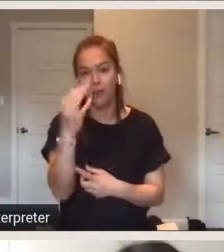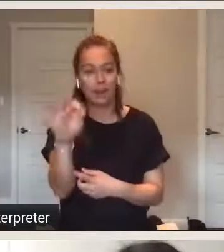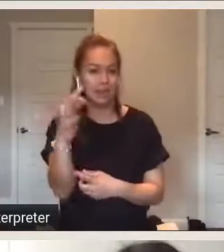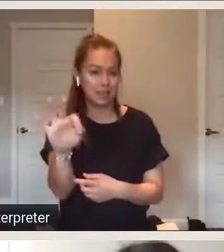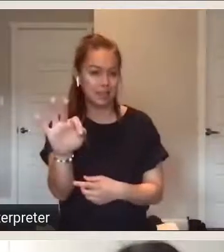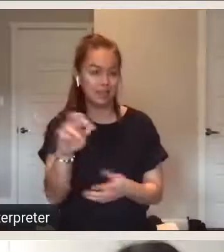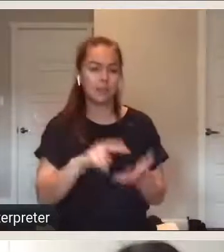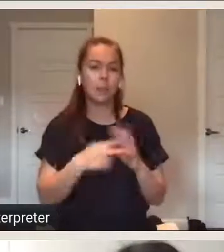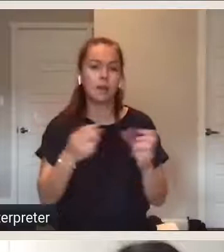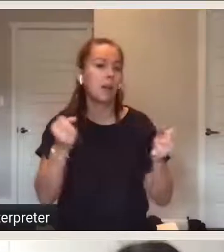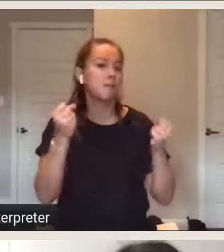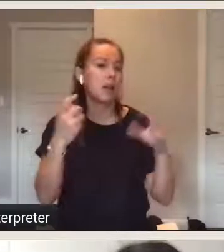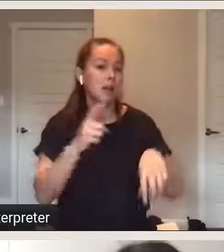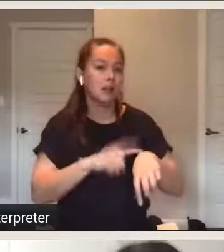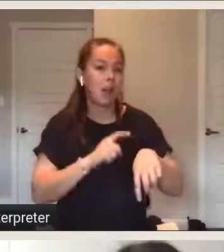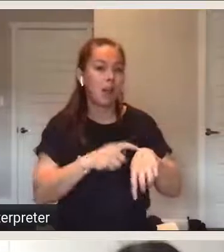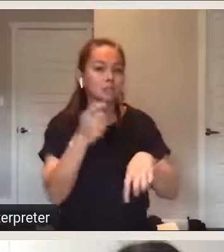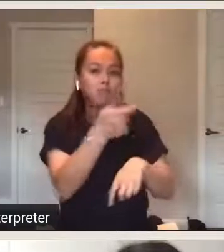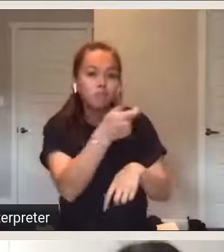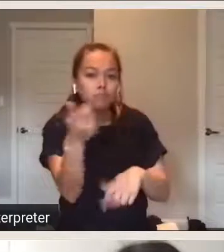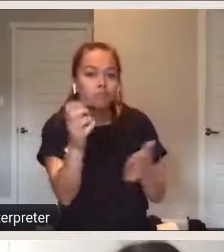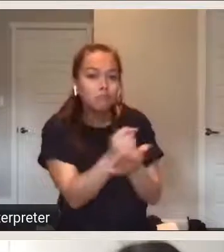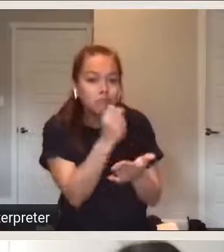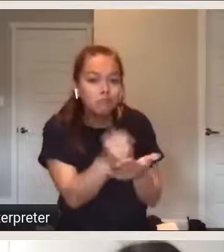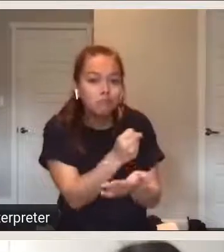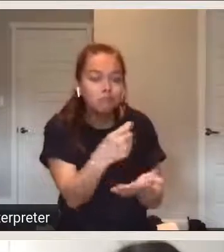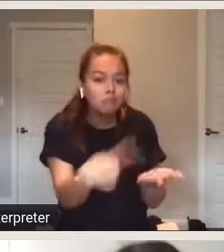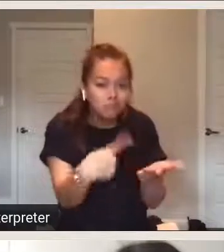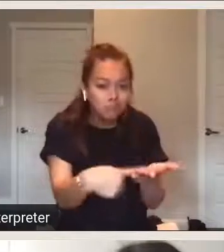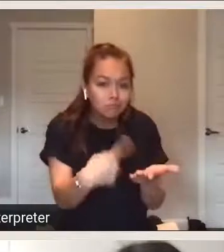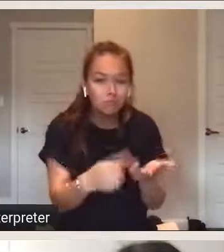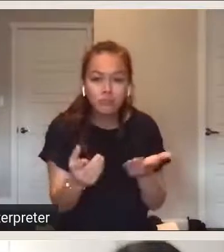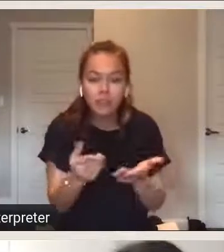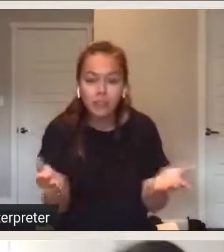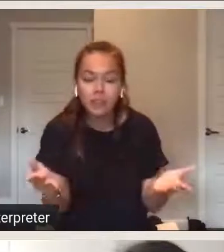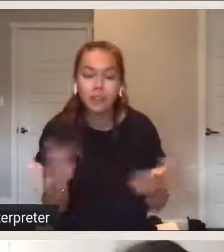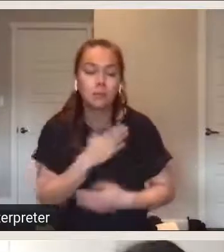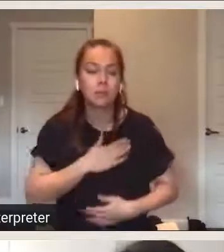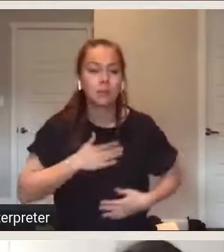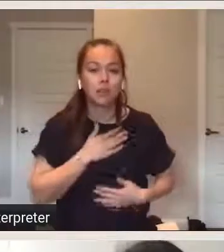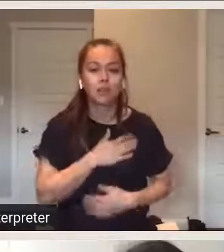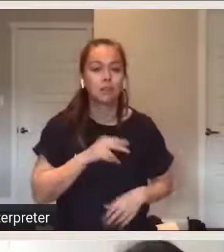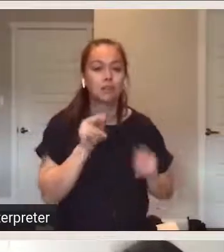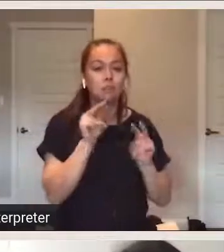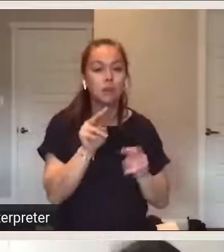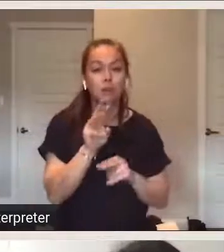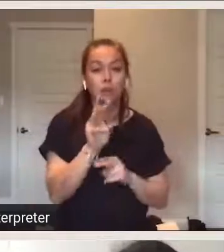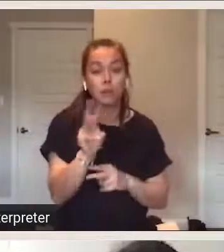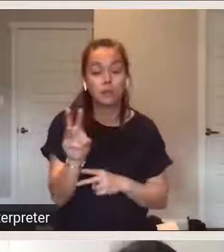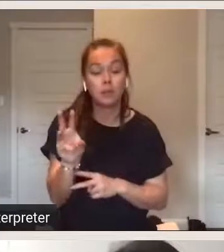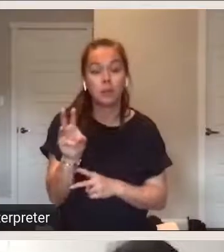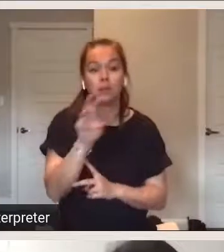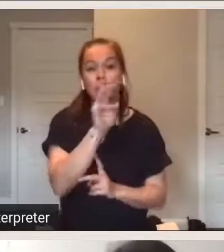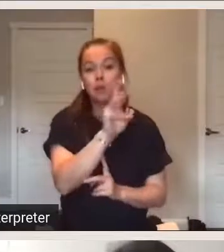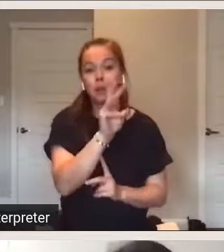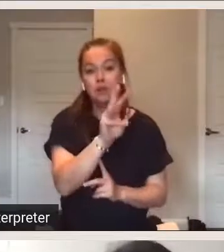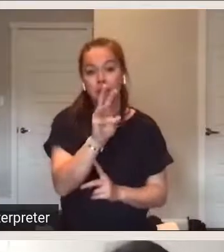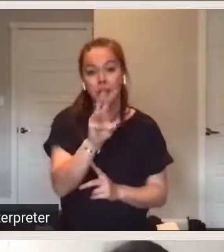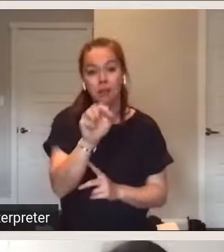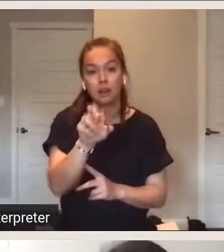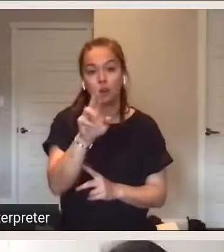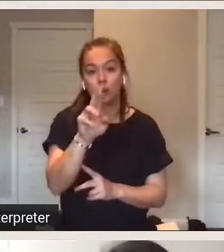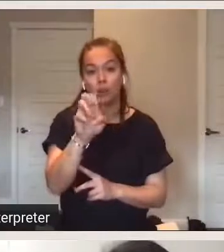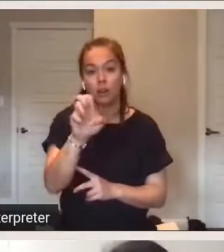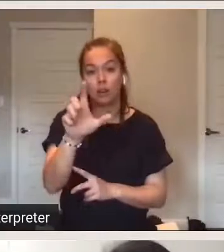and join in on the discussions. For more information, please visit our website at realasian.com.